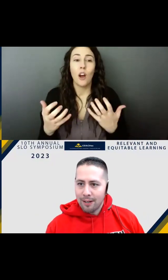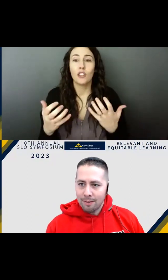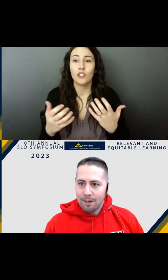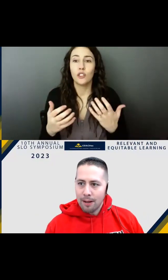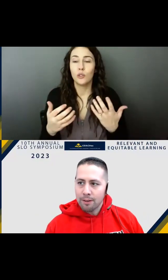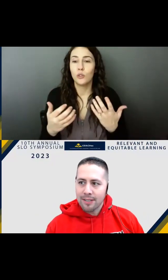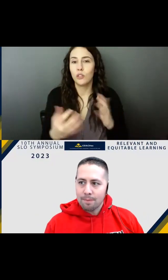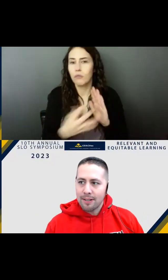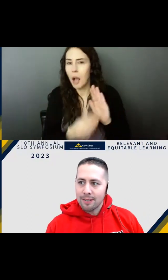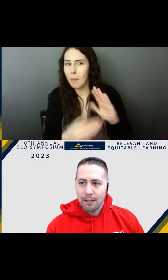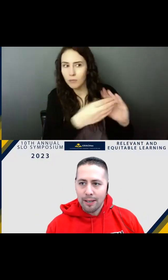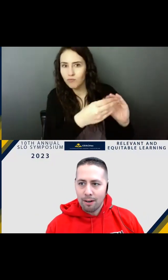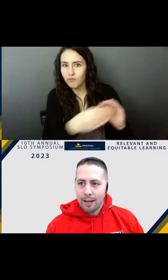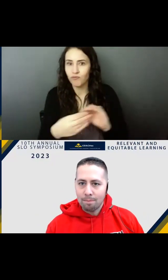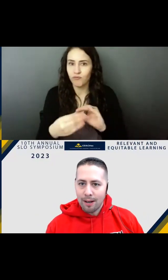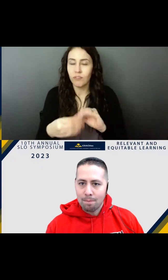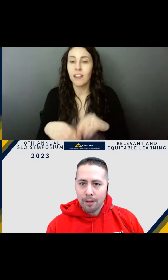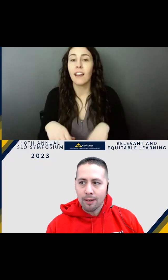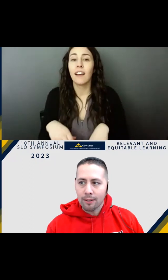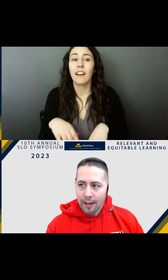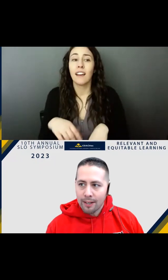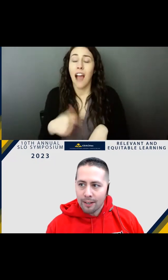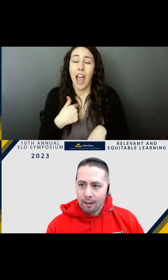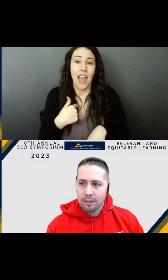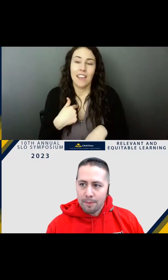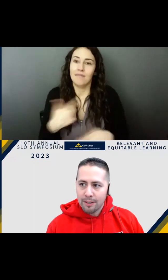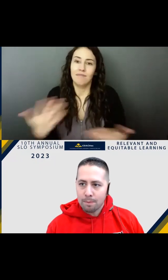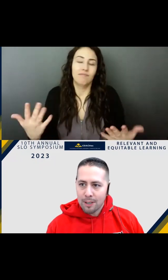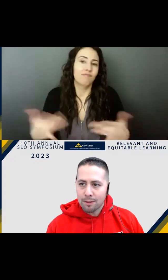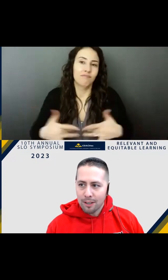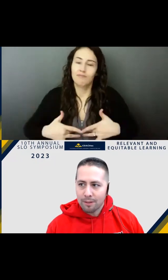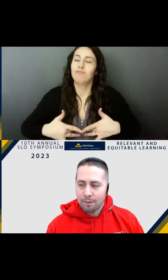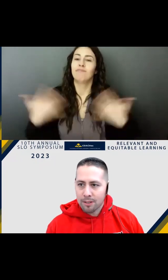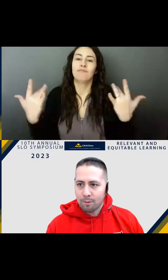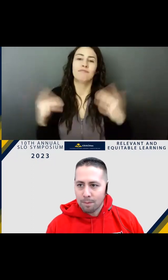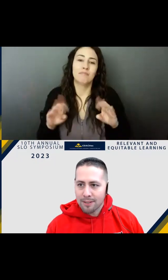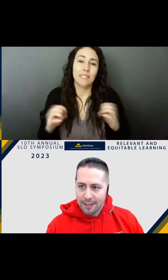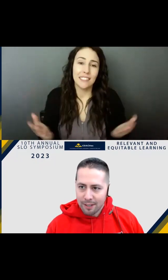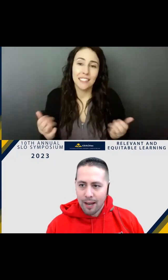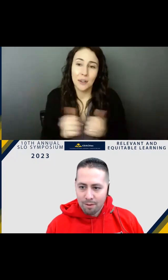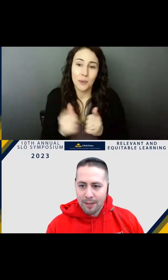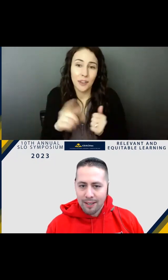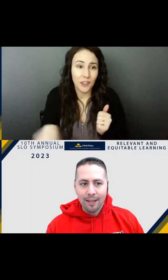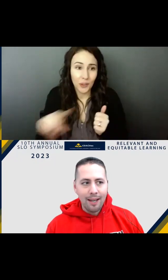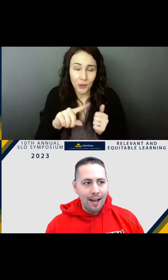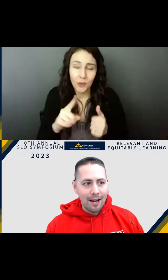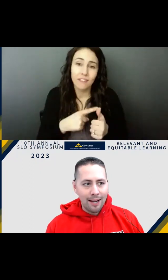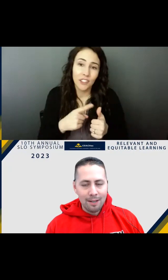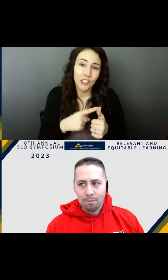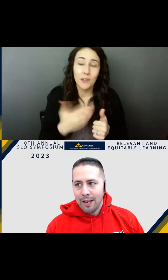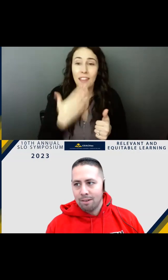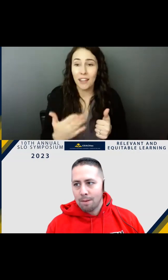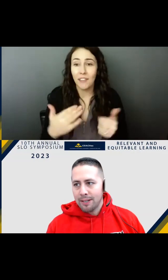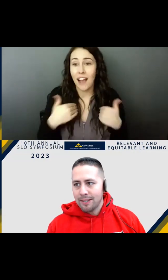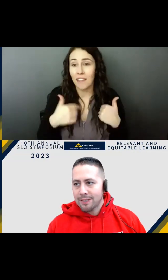me about their sentiments and being here. I am beyond delighted and honored to be in this space with all of you. First and foremost, thank you for having me. I